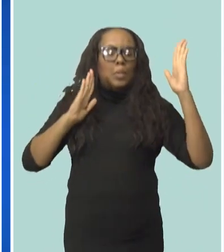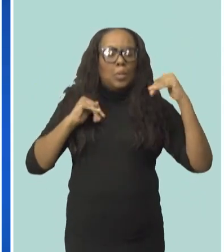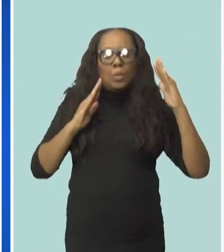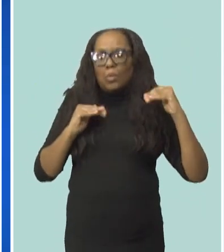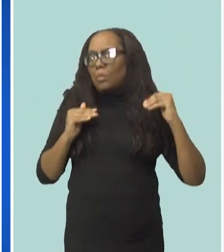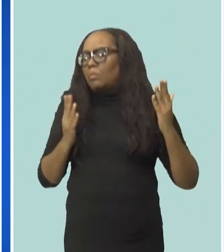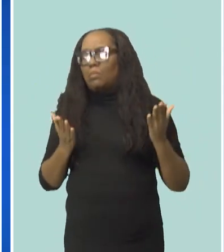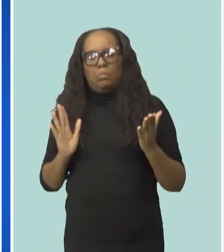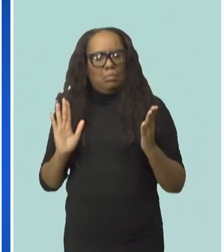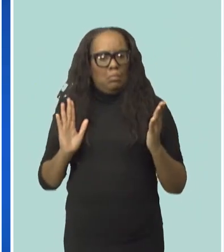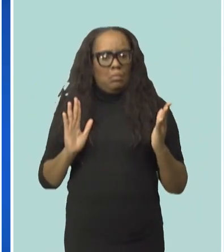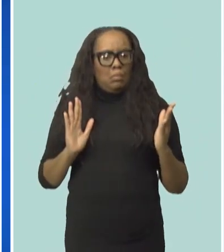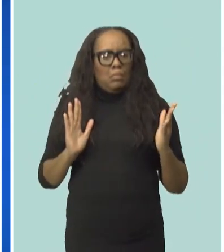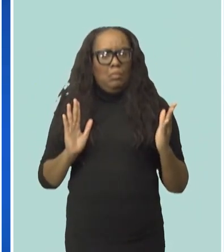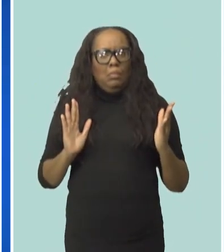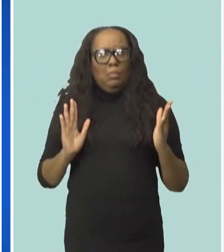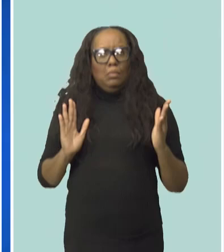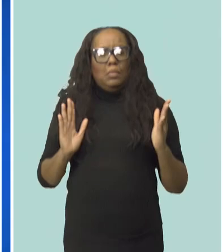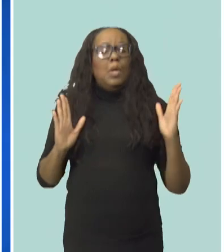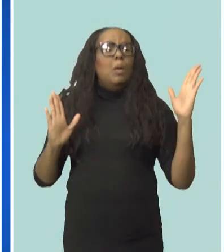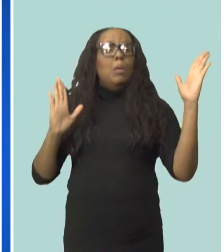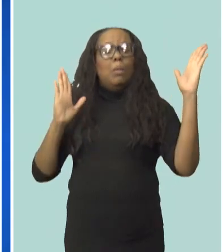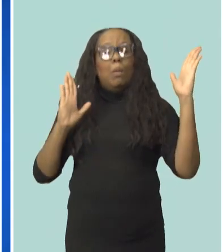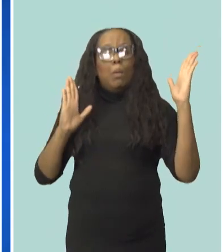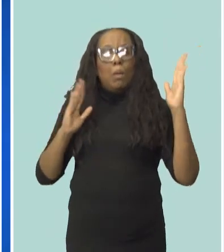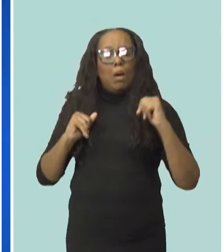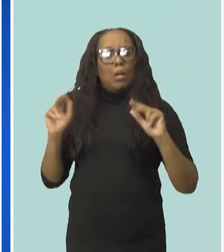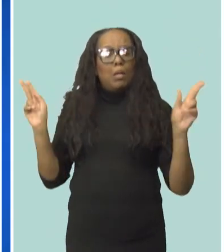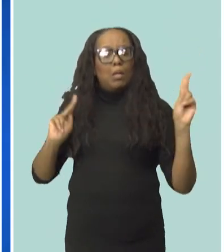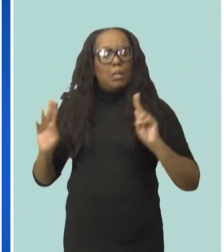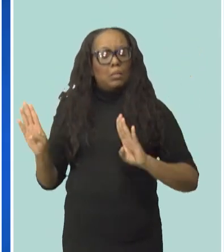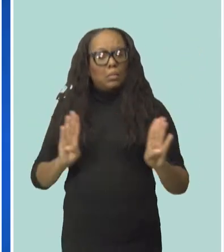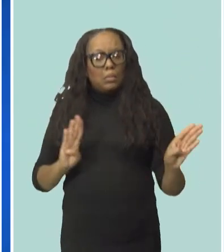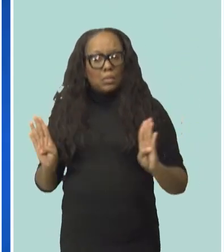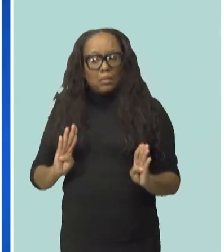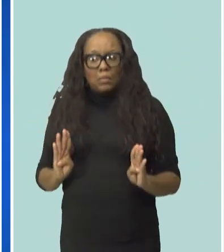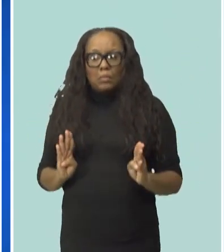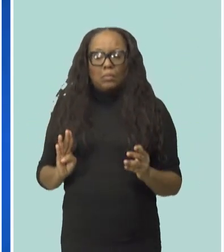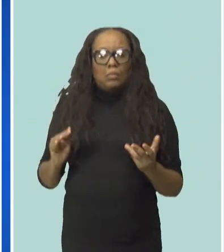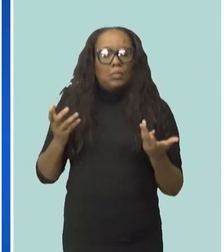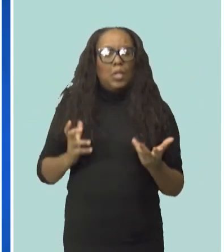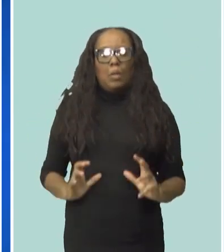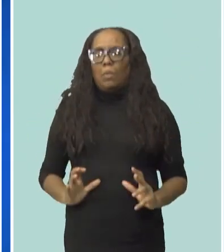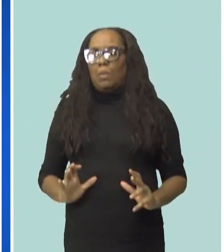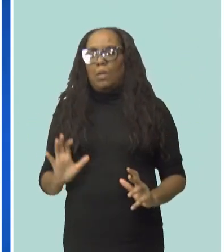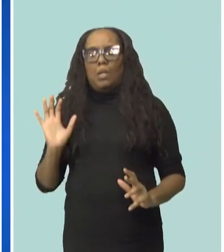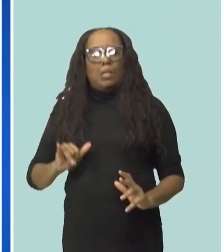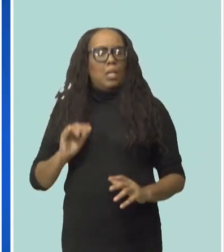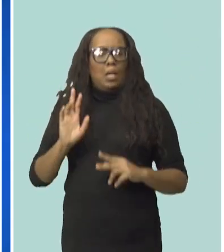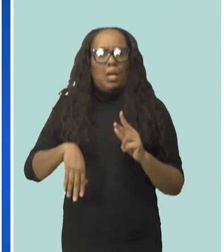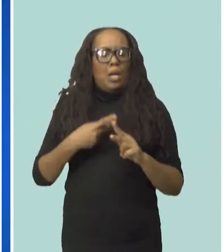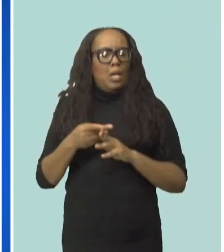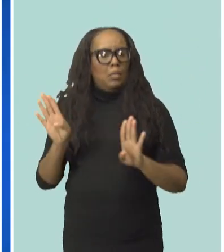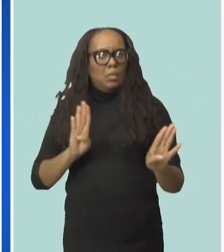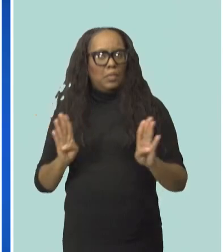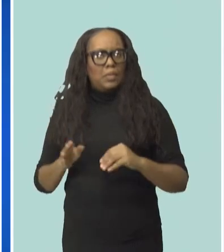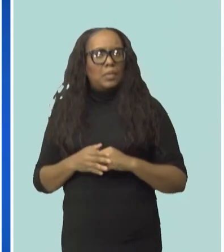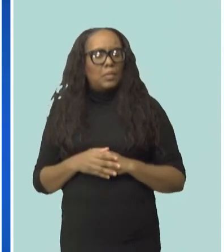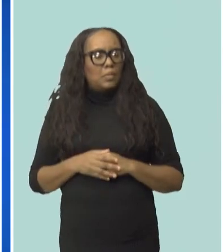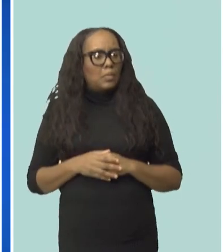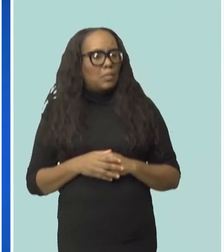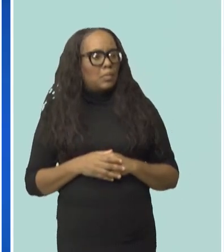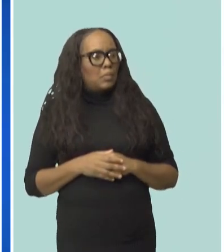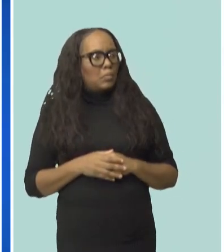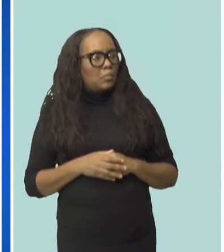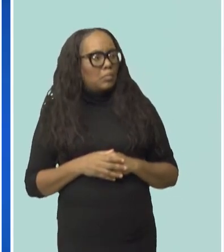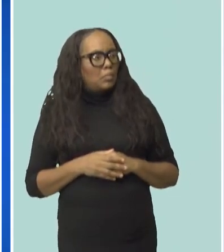of eliminate, may not fully eradicate, but to at least lessen down on that type of intrusion in bands. Seriously, that was a